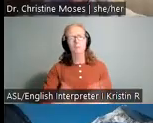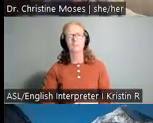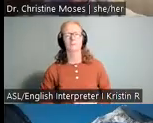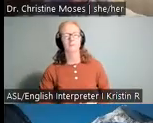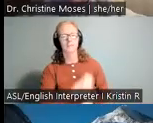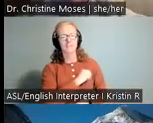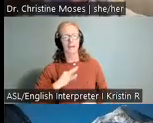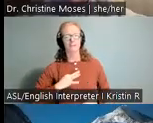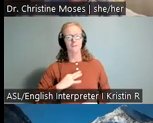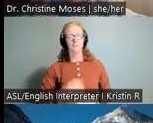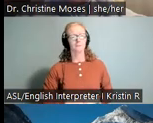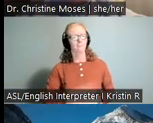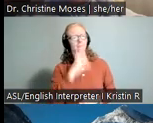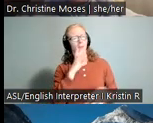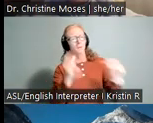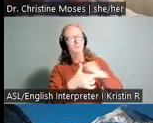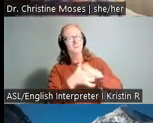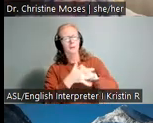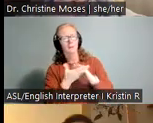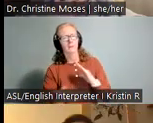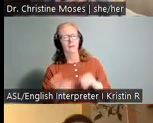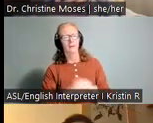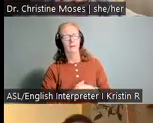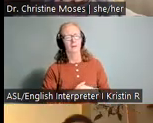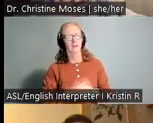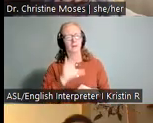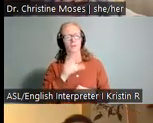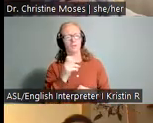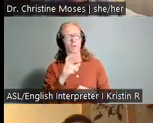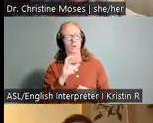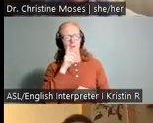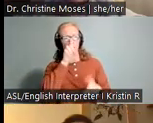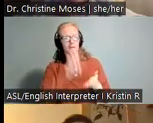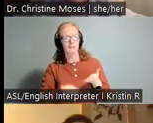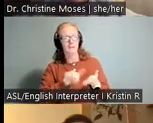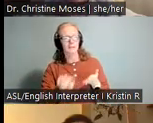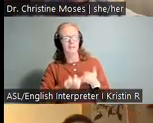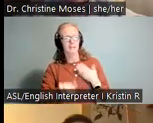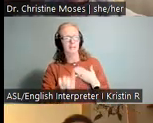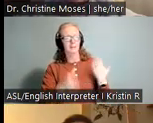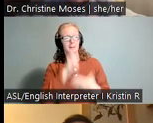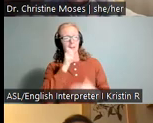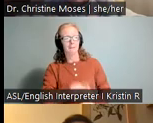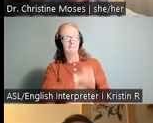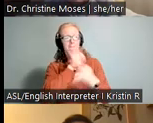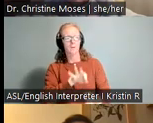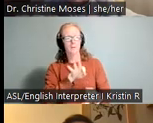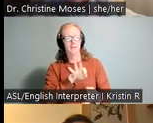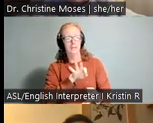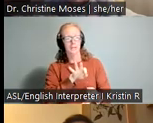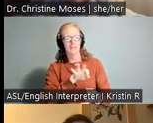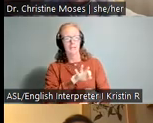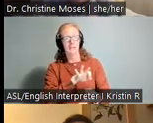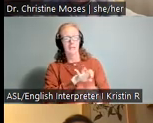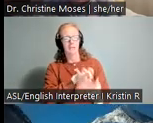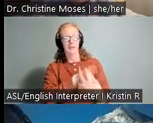Staff. Just a quick technical note, in the charter, in the context of investigations, which may not be perfectly applicable to